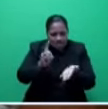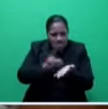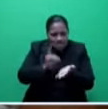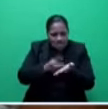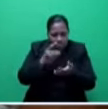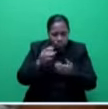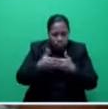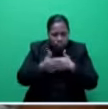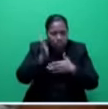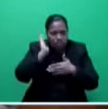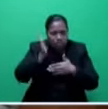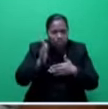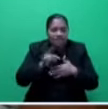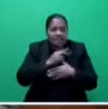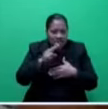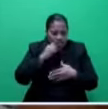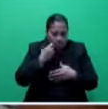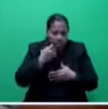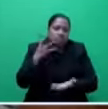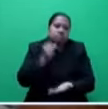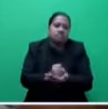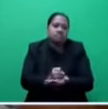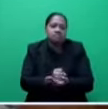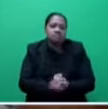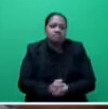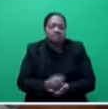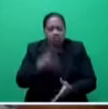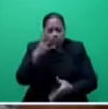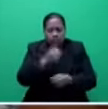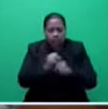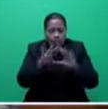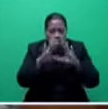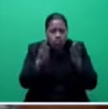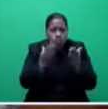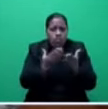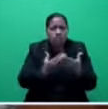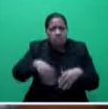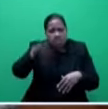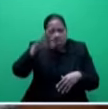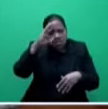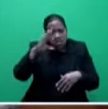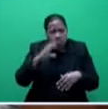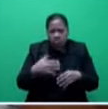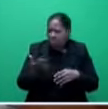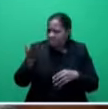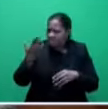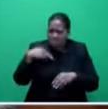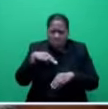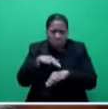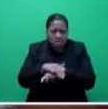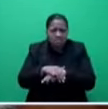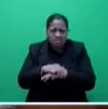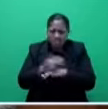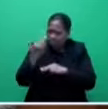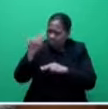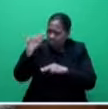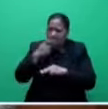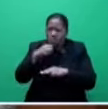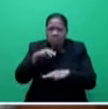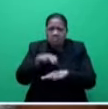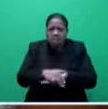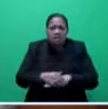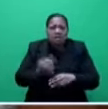Mr. Speaker, in conclusion, our world and our country have evolved phenomenally in the last few months, and it is up to us, fellow